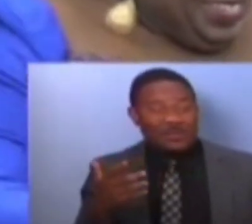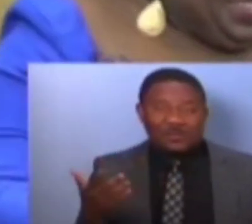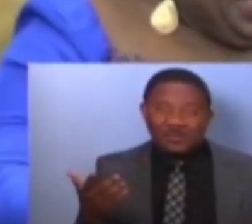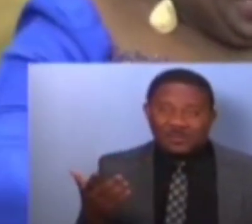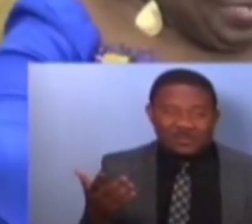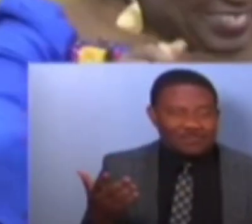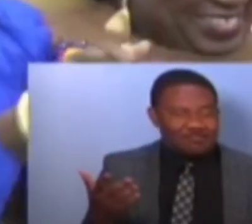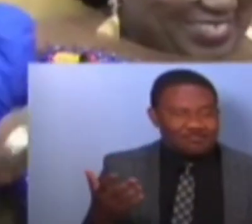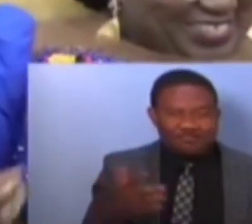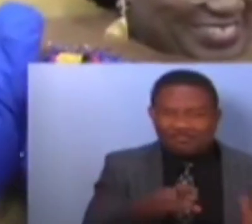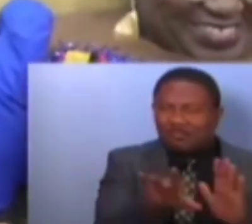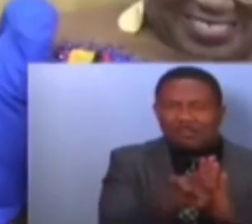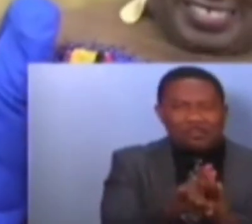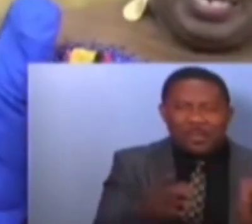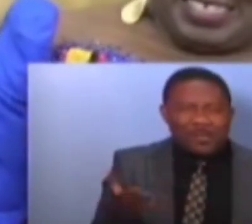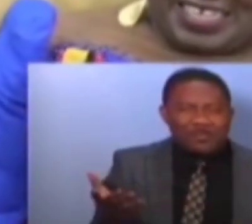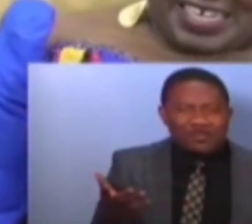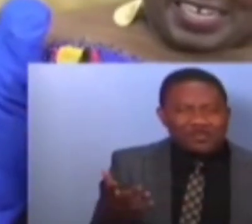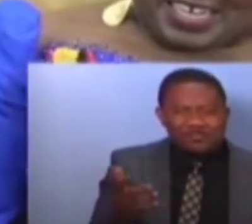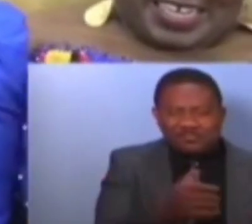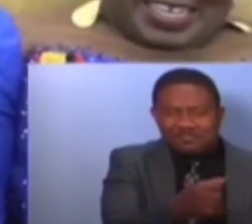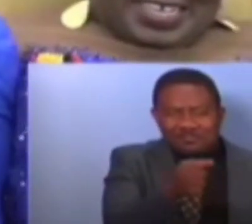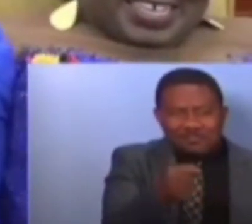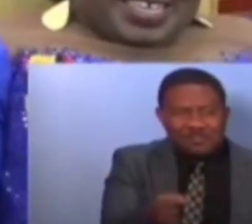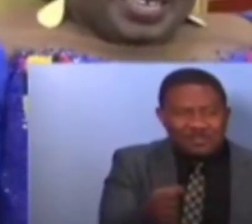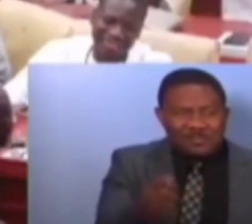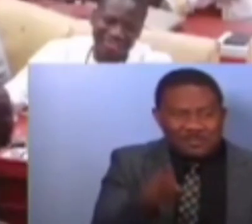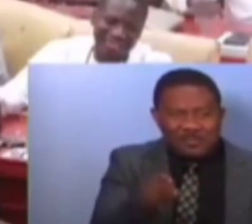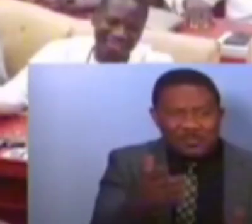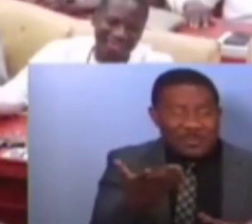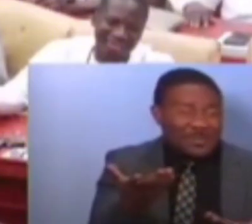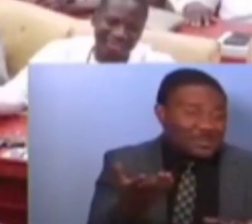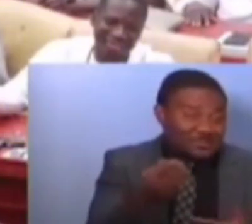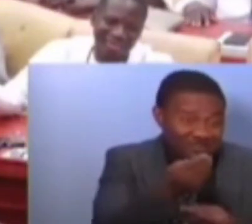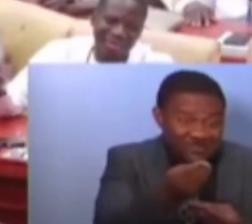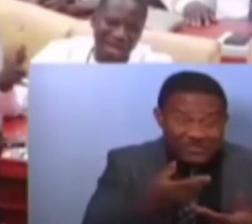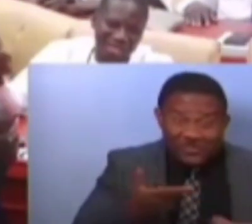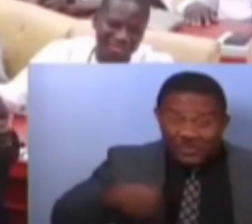nomination. They should tell us.